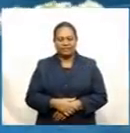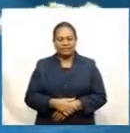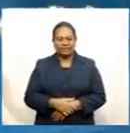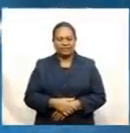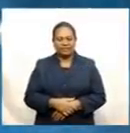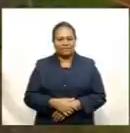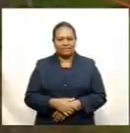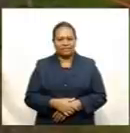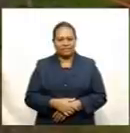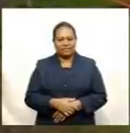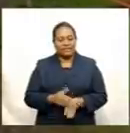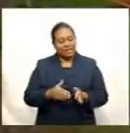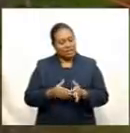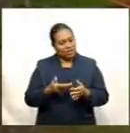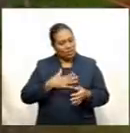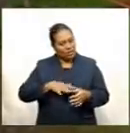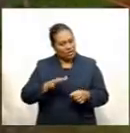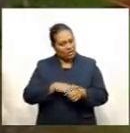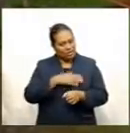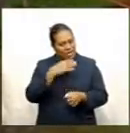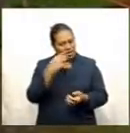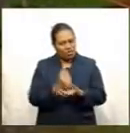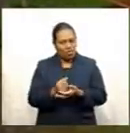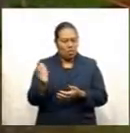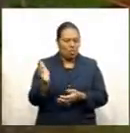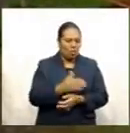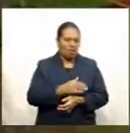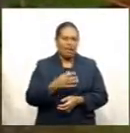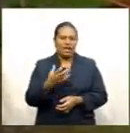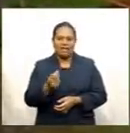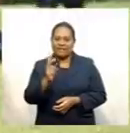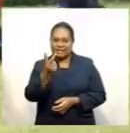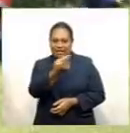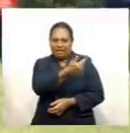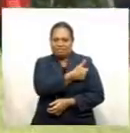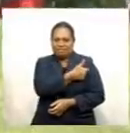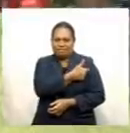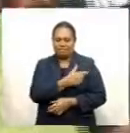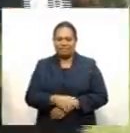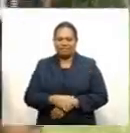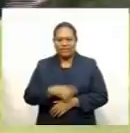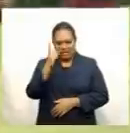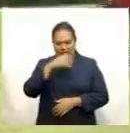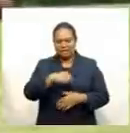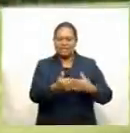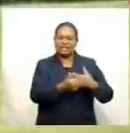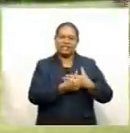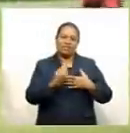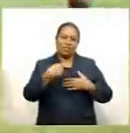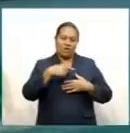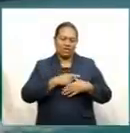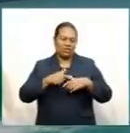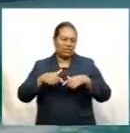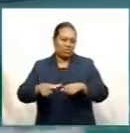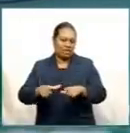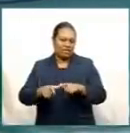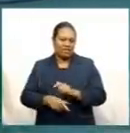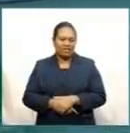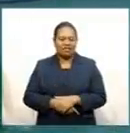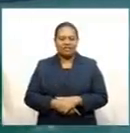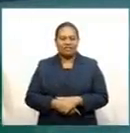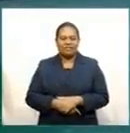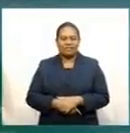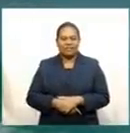now we just want to make sure that everyone gets the second jab so that it will be a lot safer for us when we're traveling as well as when we